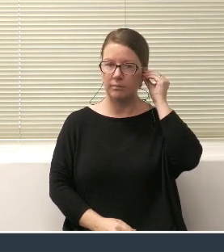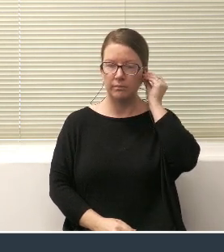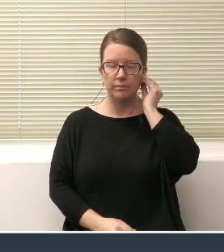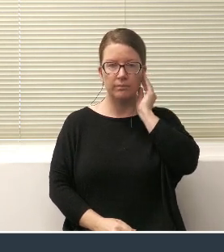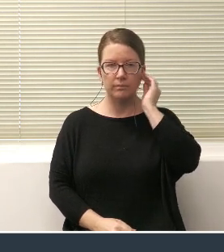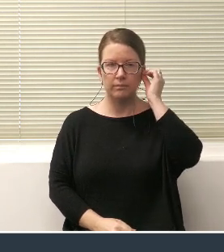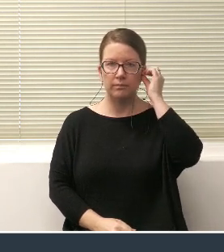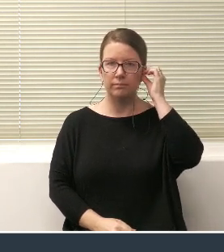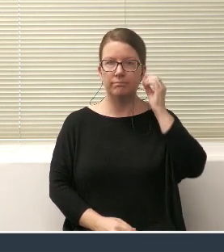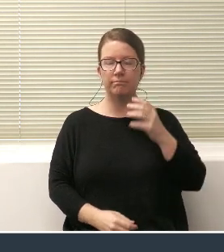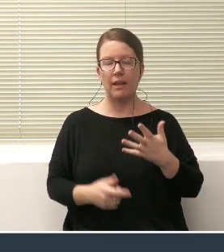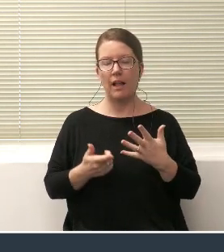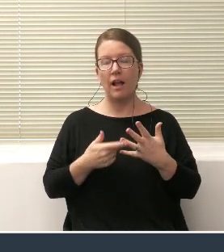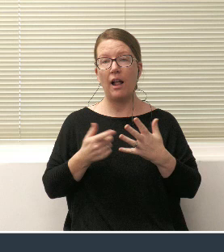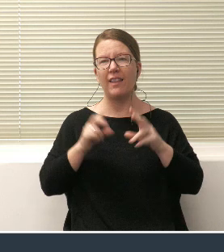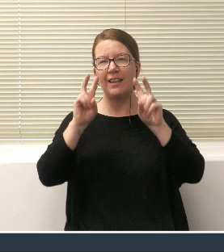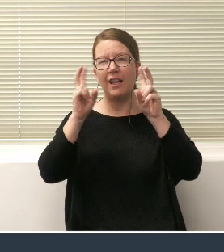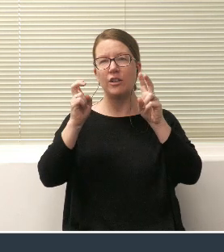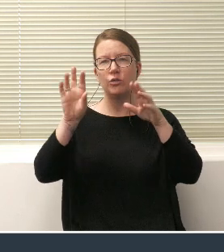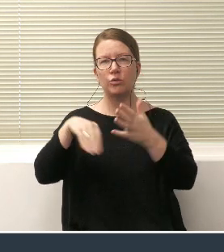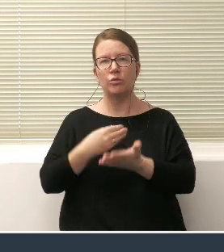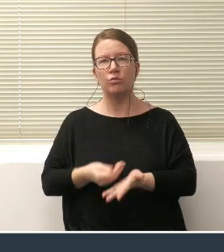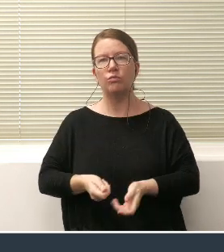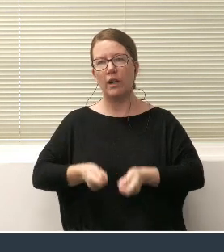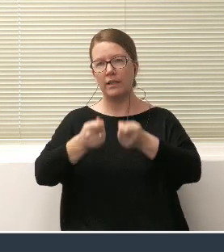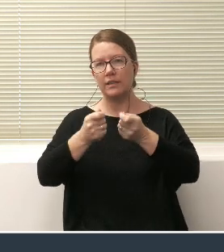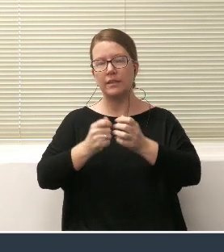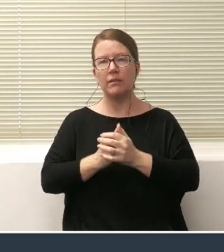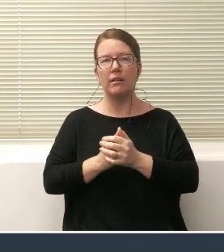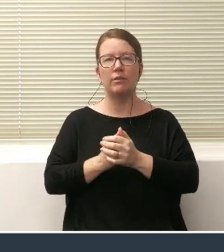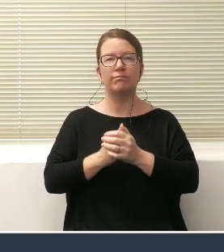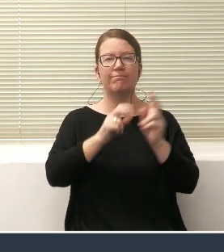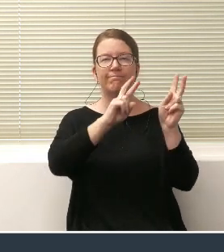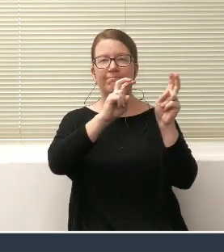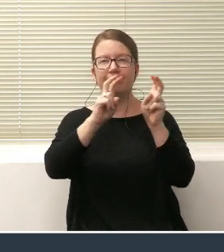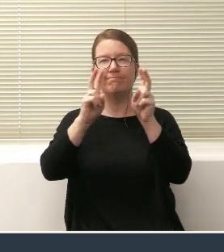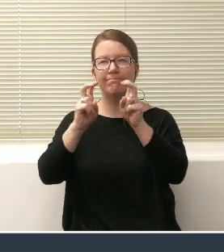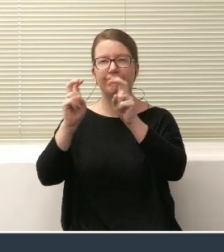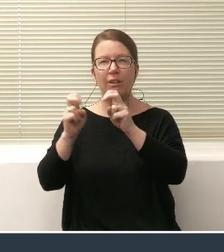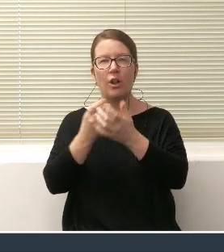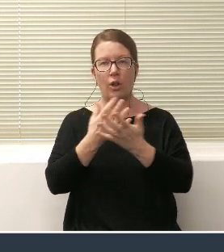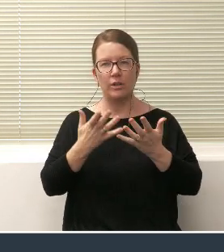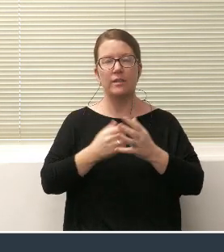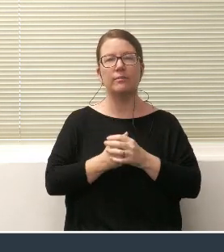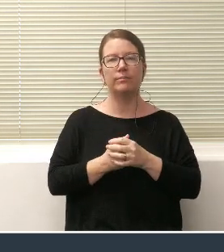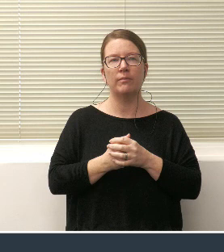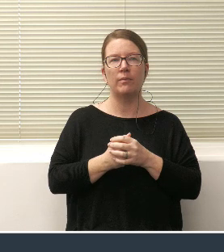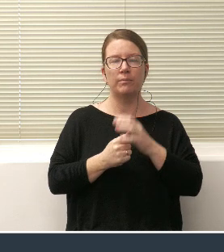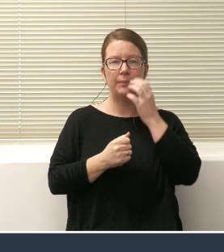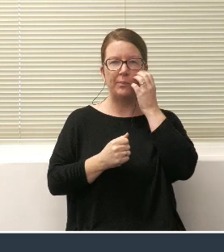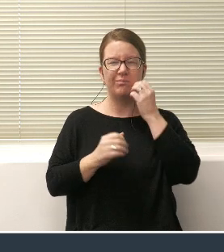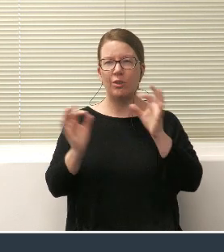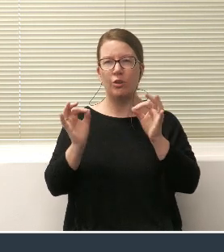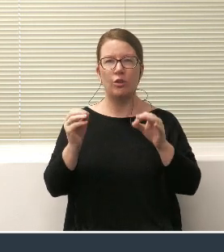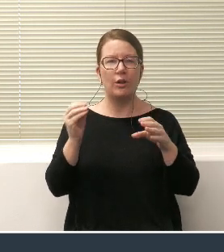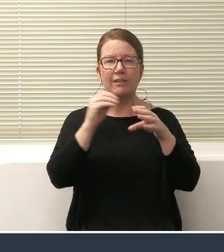So just on to other issues raised by submitters. So there were a number of different topics that were raised by submitters that were in addition to